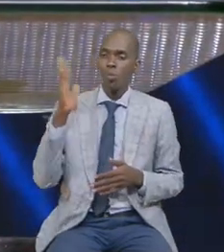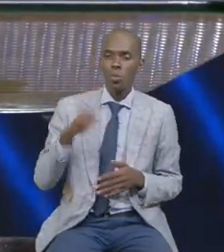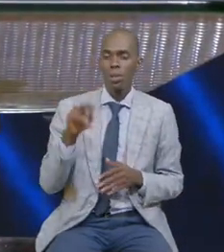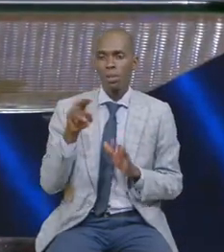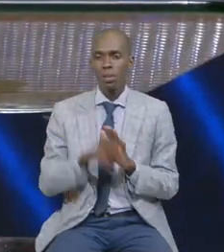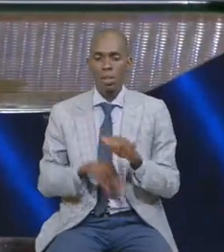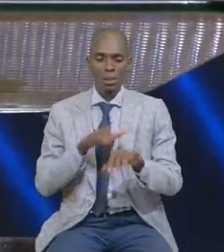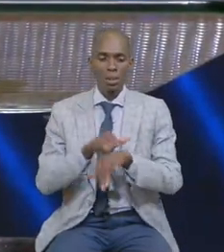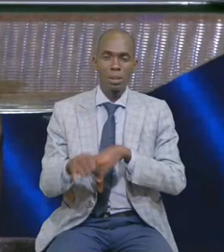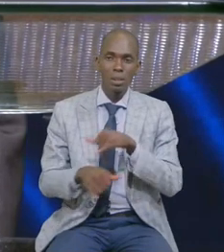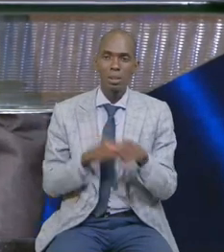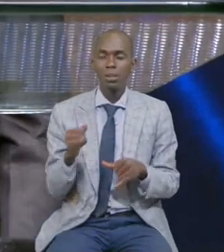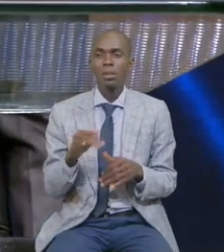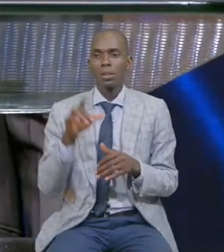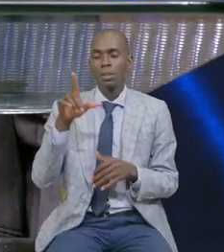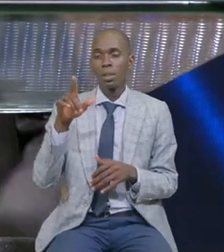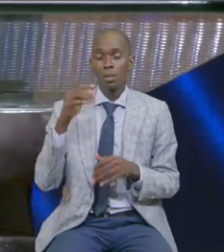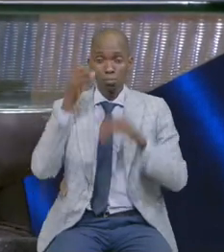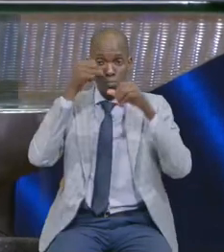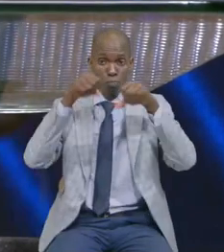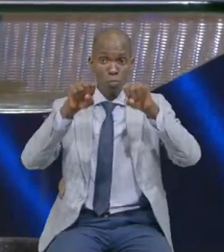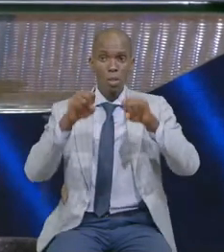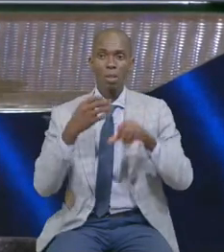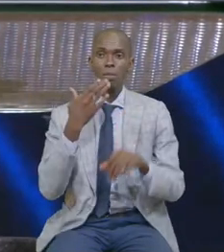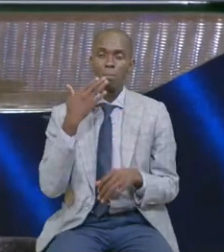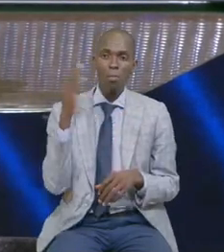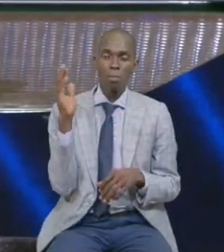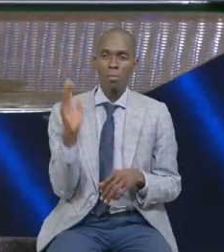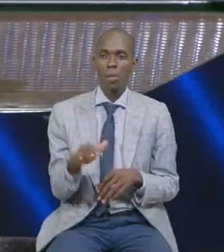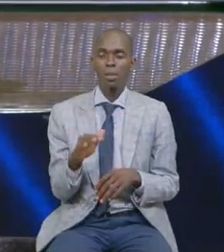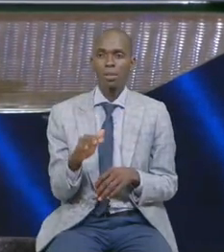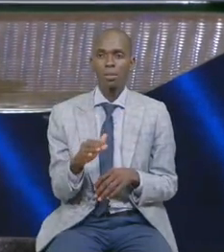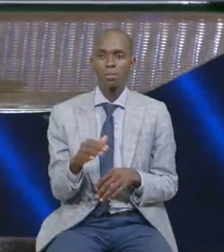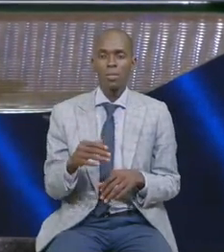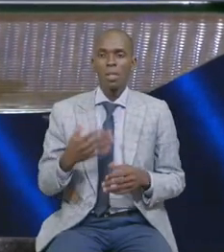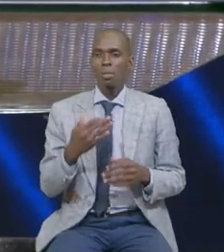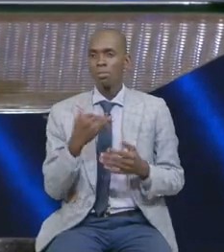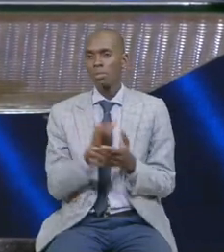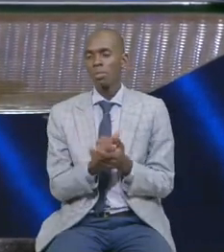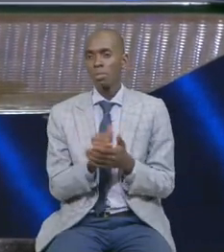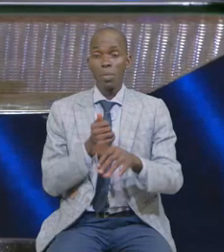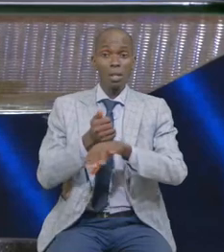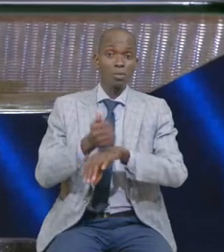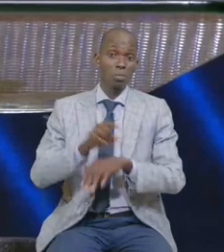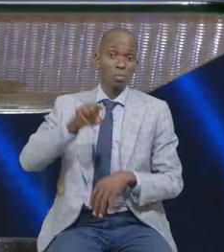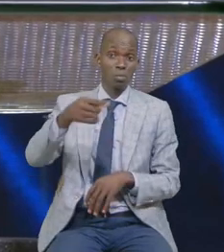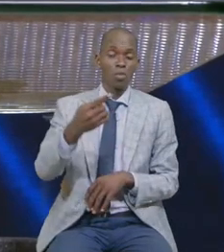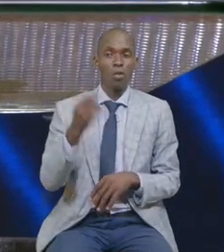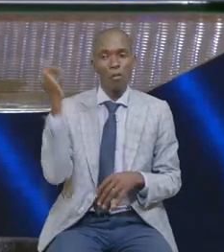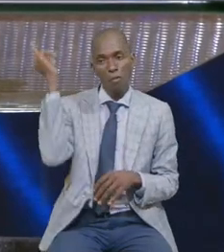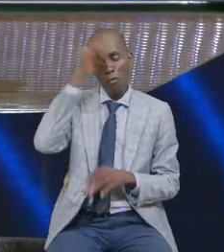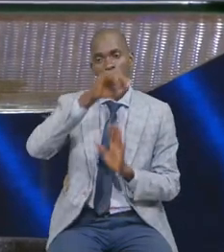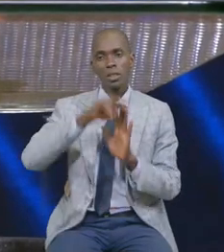deceit let's see this an evil eye blasphemy Pride foolishness verse 23